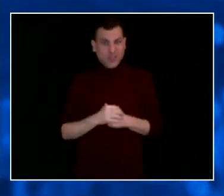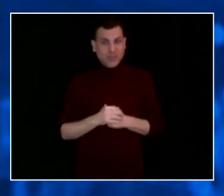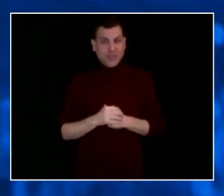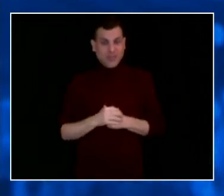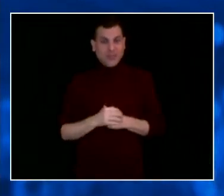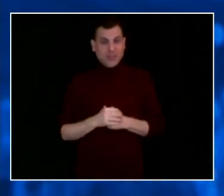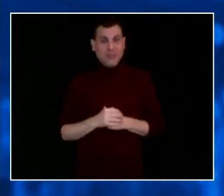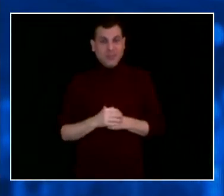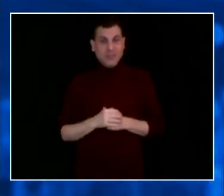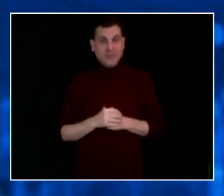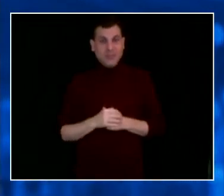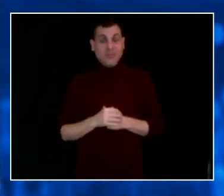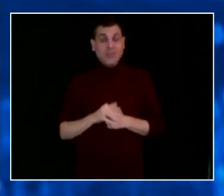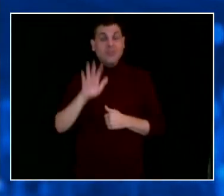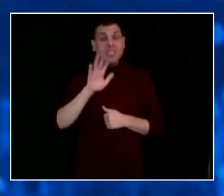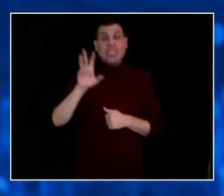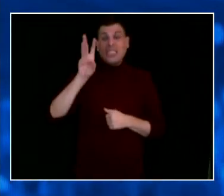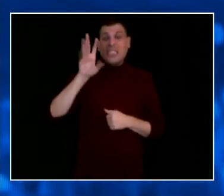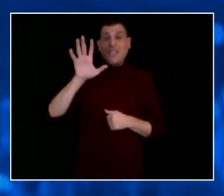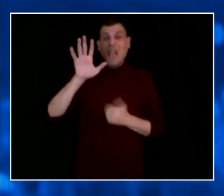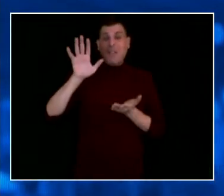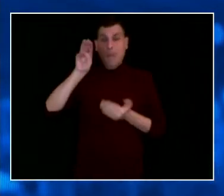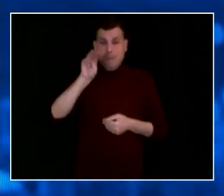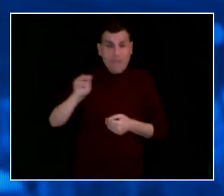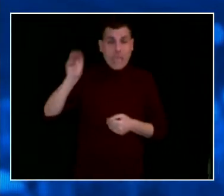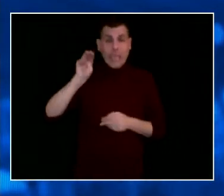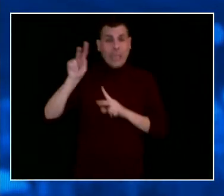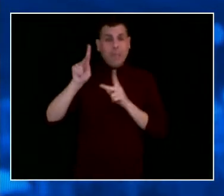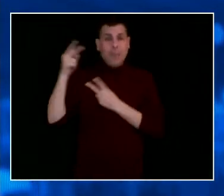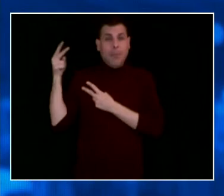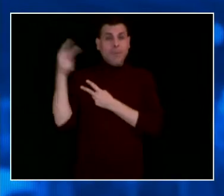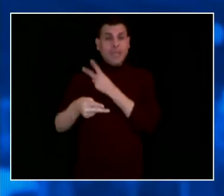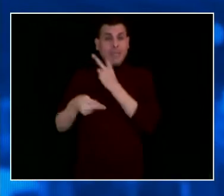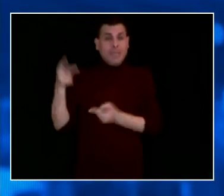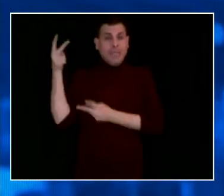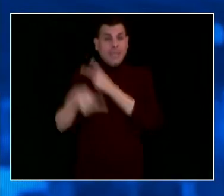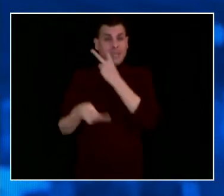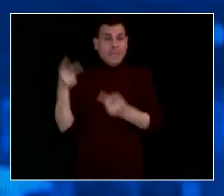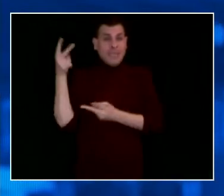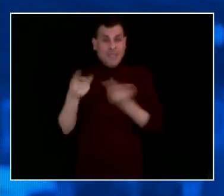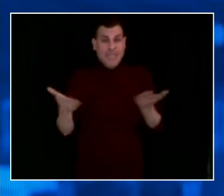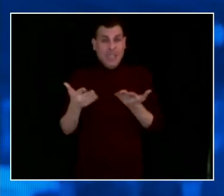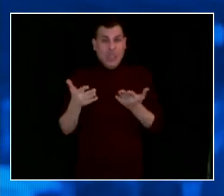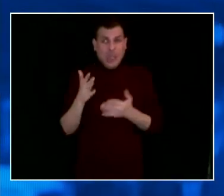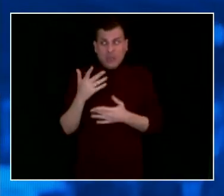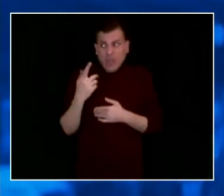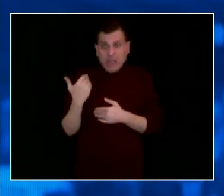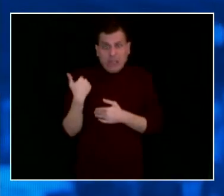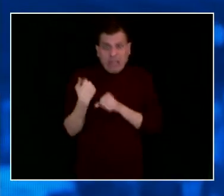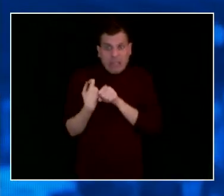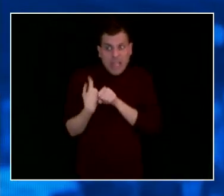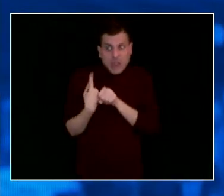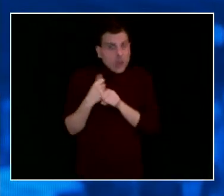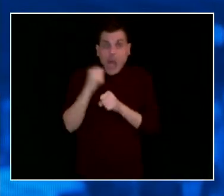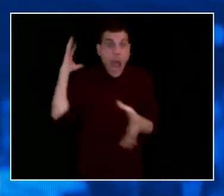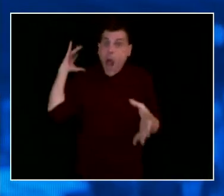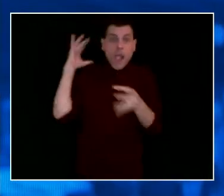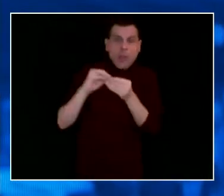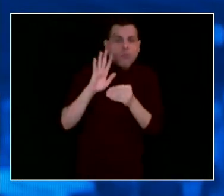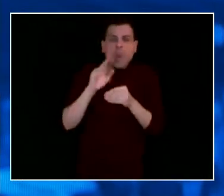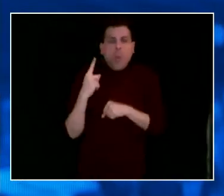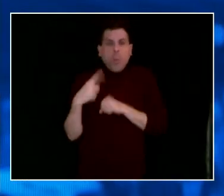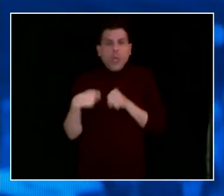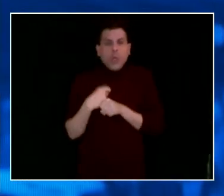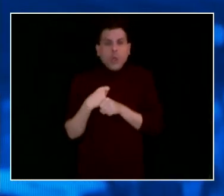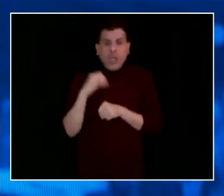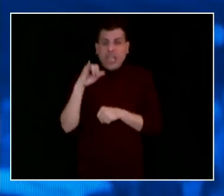65 million tourists to New York City last year alone, second highest in the city's history. And can't wait